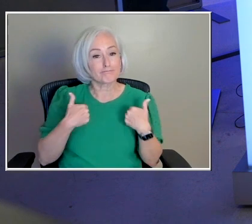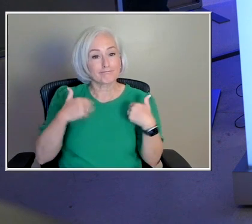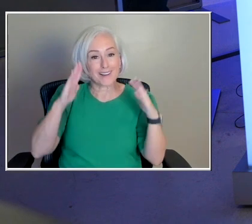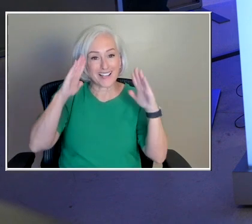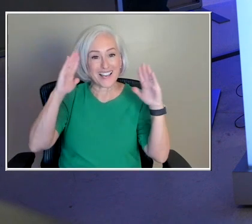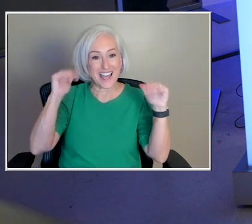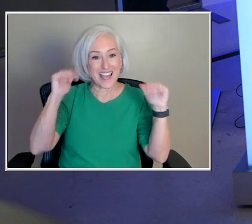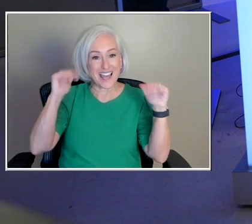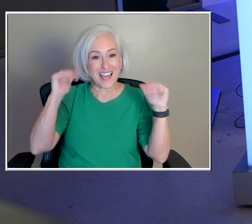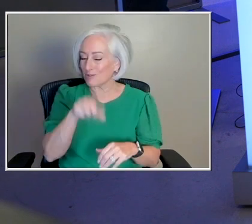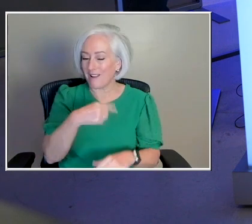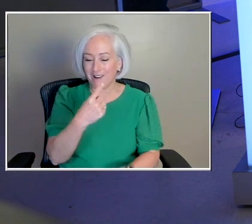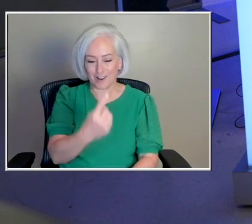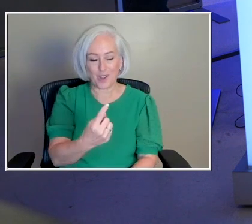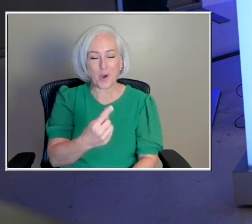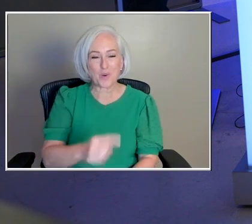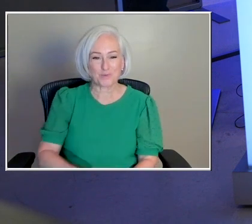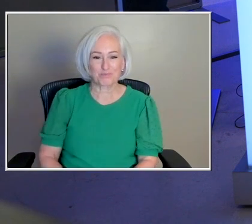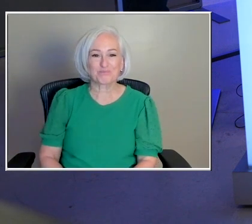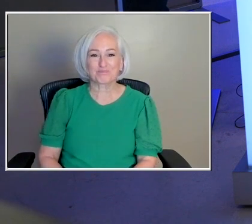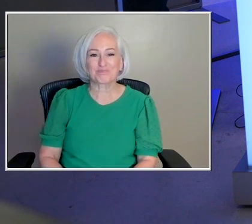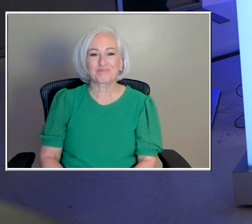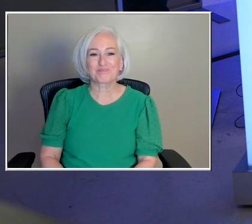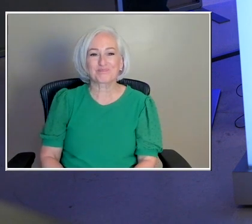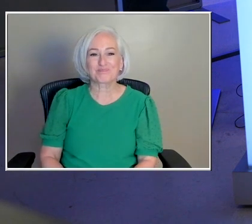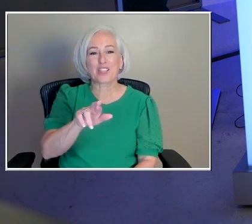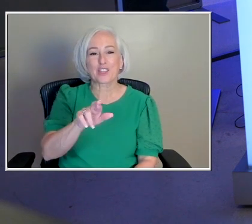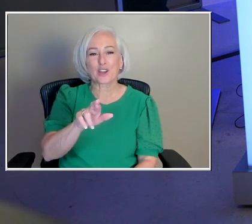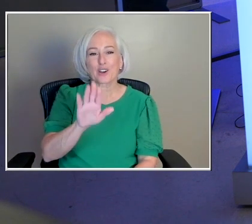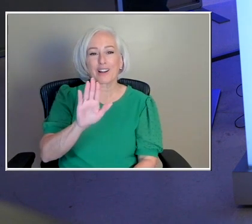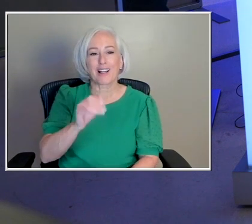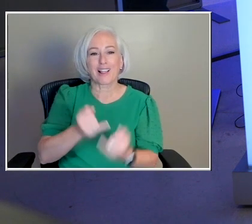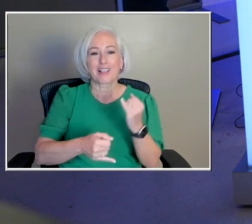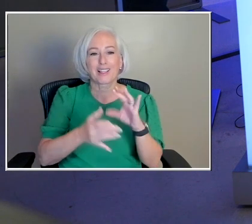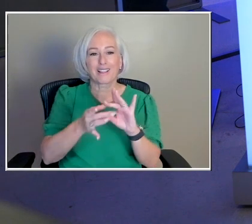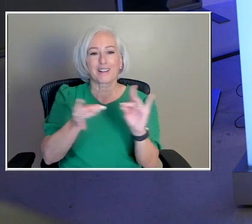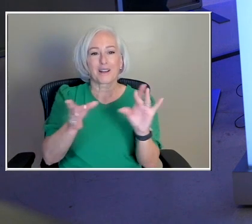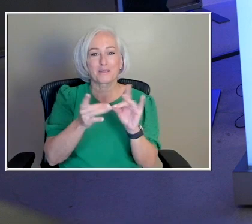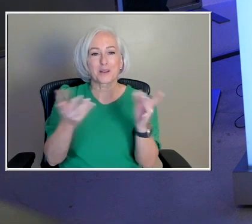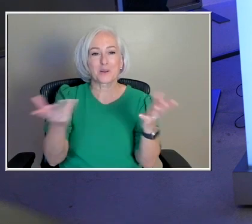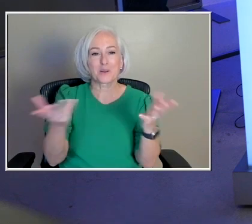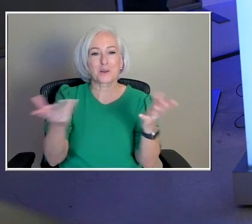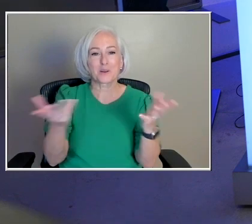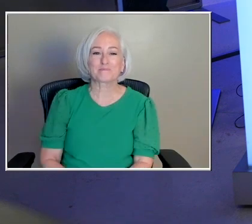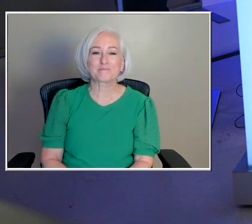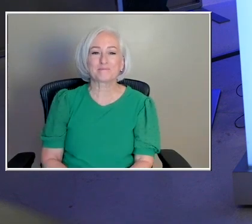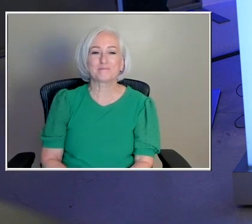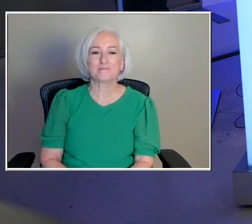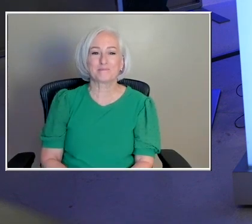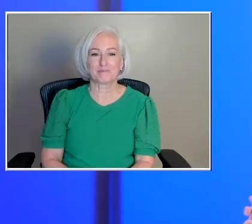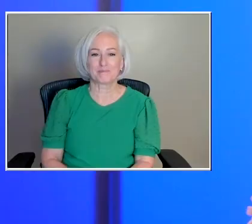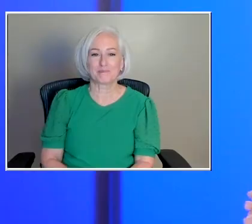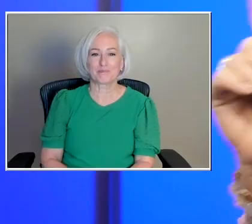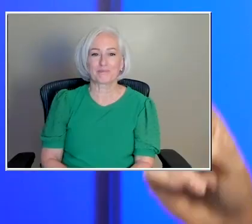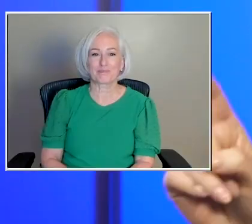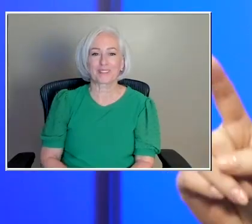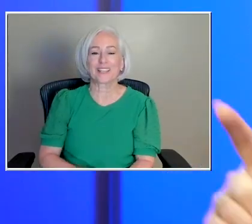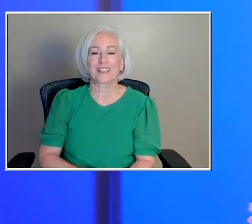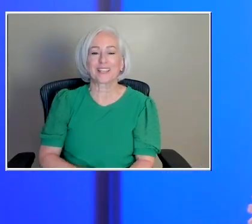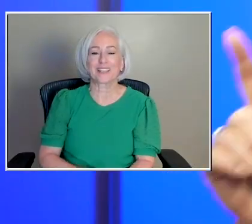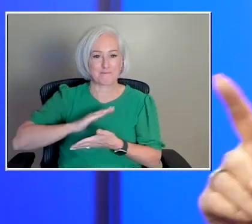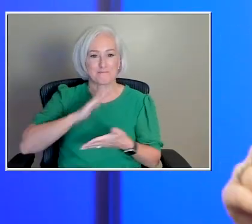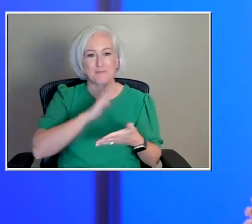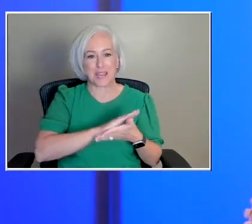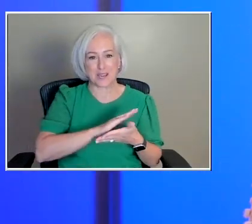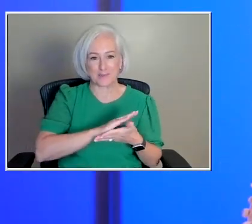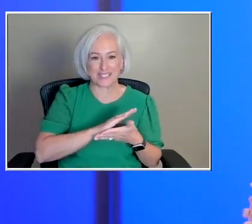No, you are not. Heather, what do you want the takeaway from your story to be? Well, get your mammogram. Get your